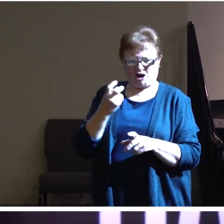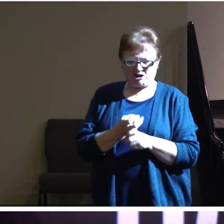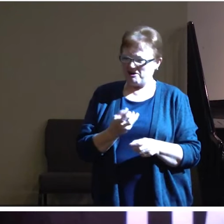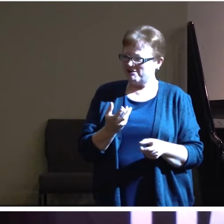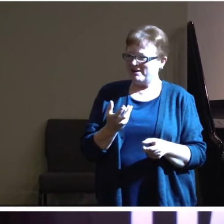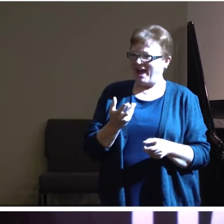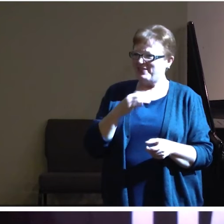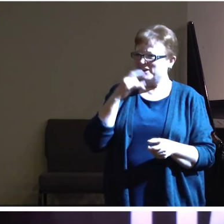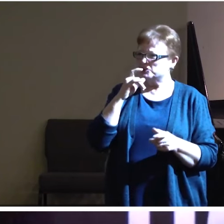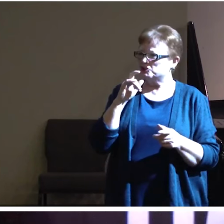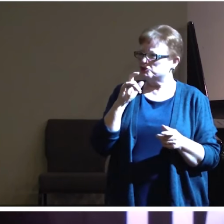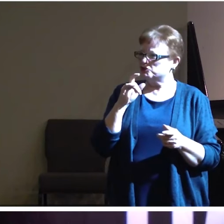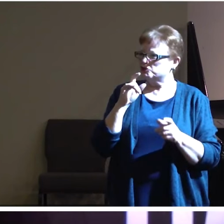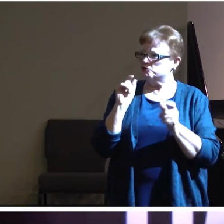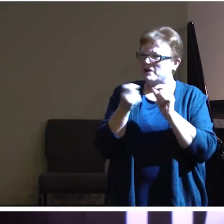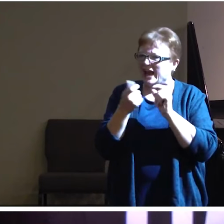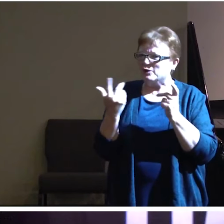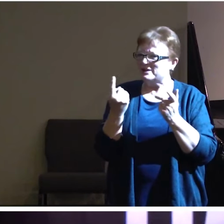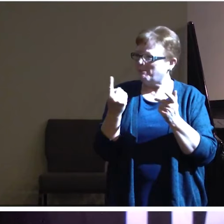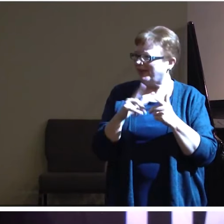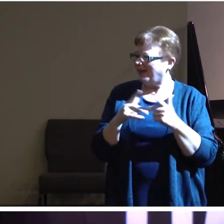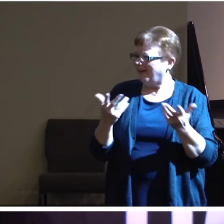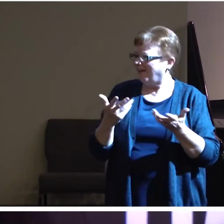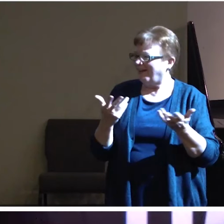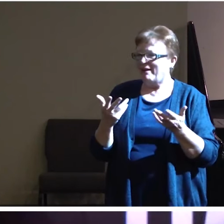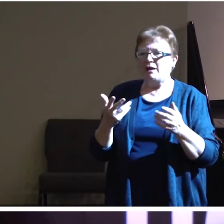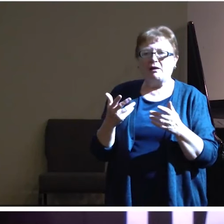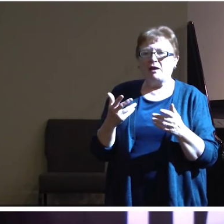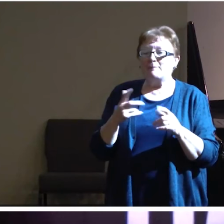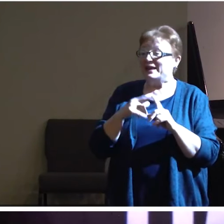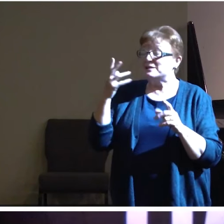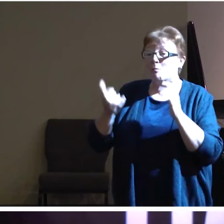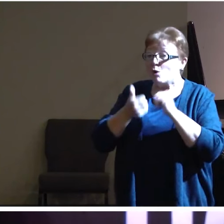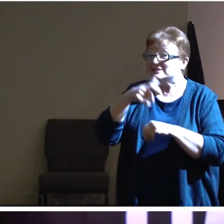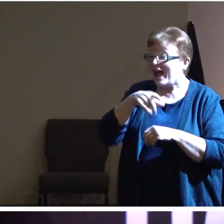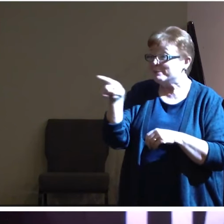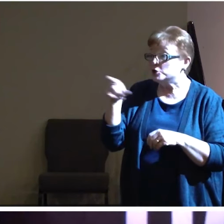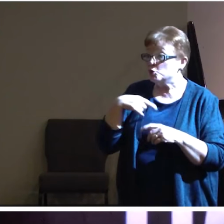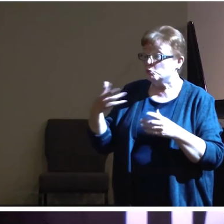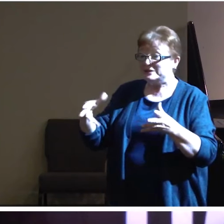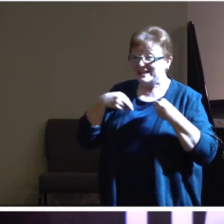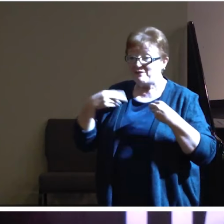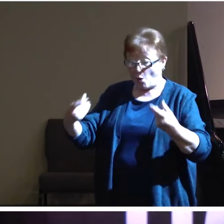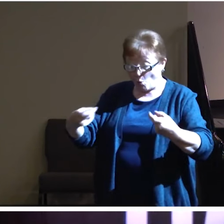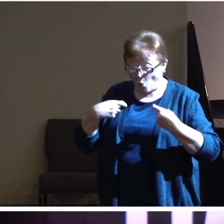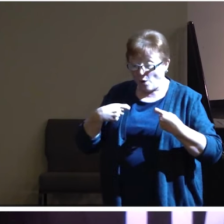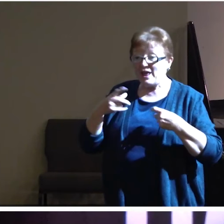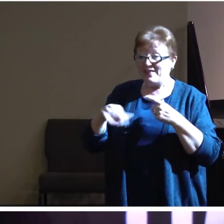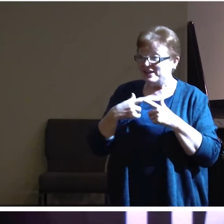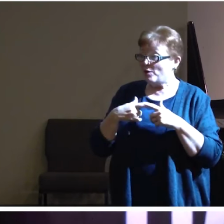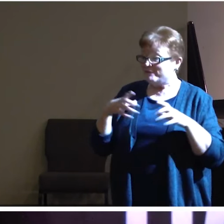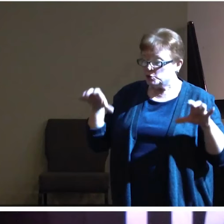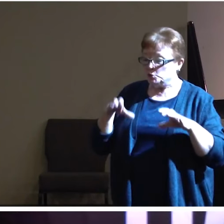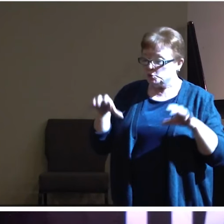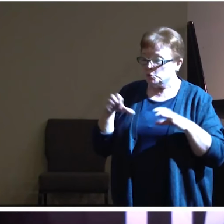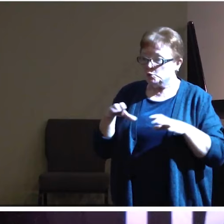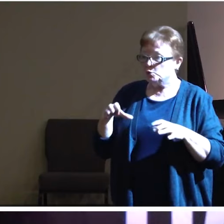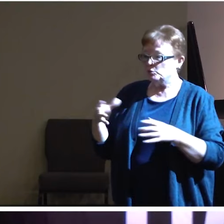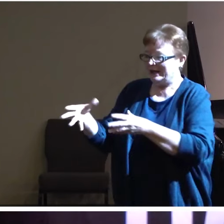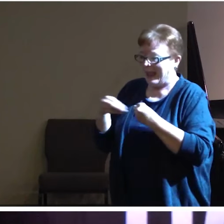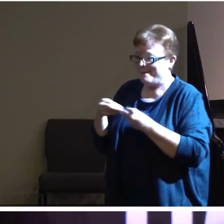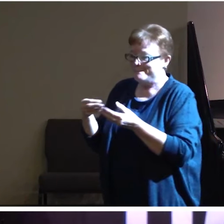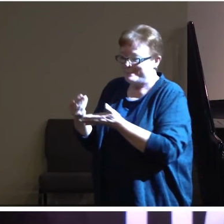that in life, when you receive a reward, it's generally because you've earned it. You have to do something to get a paycheck, right?